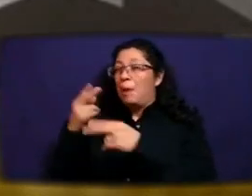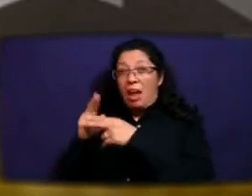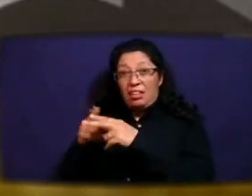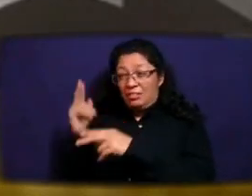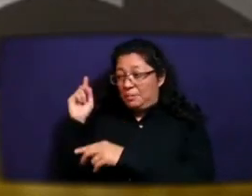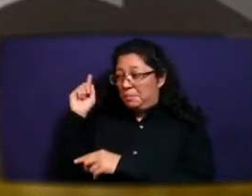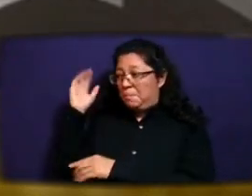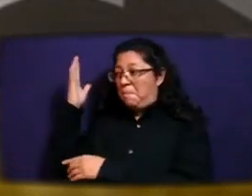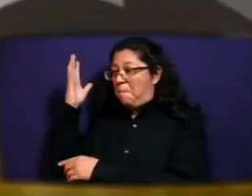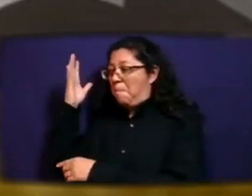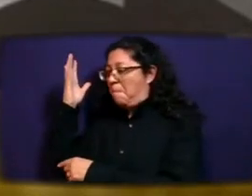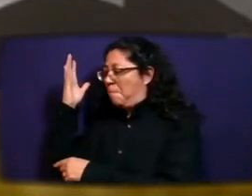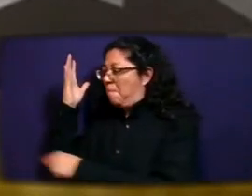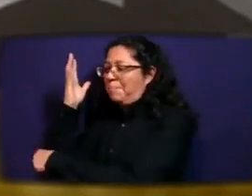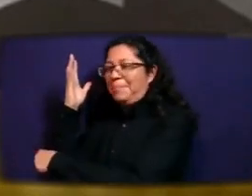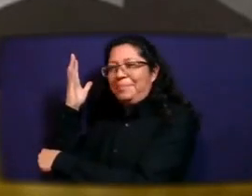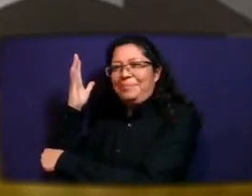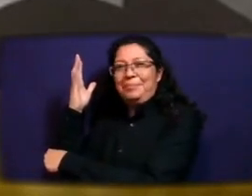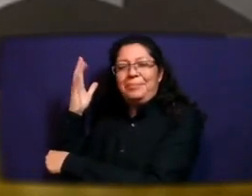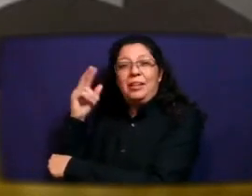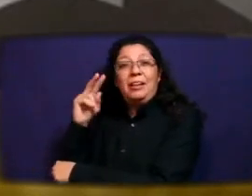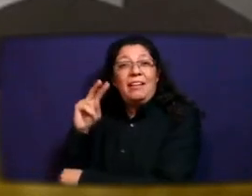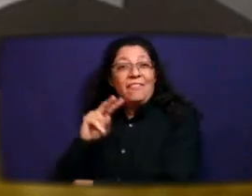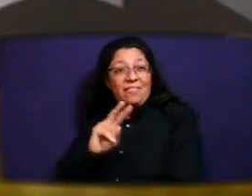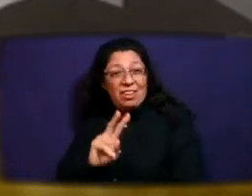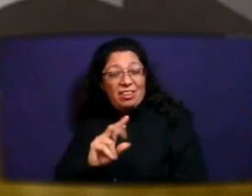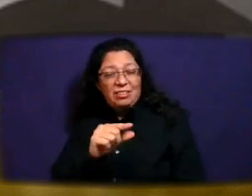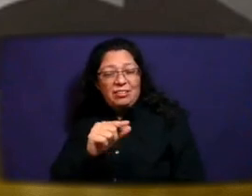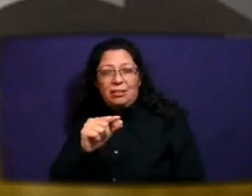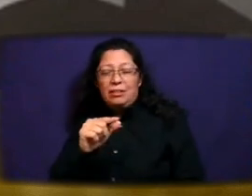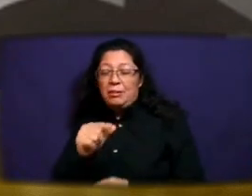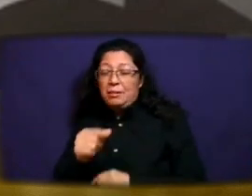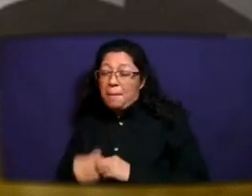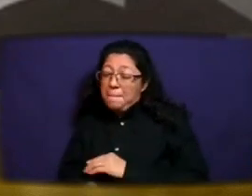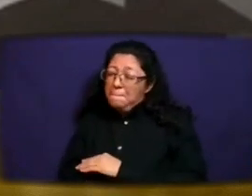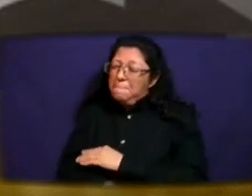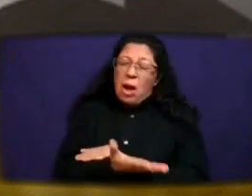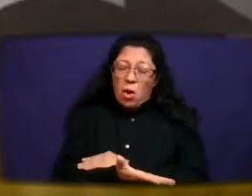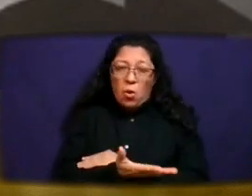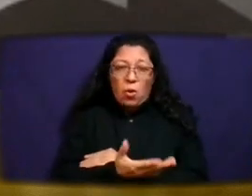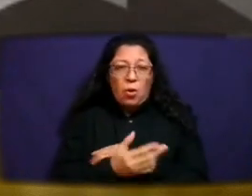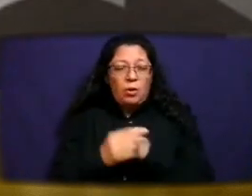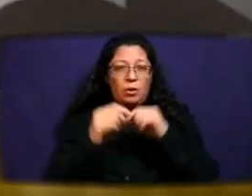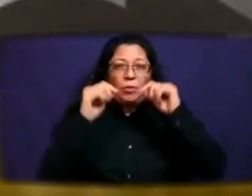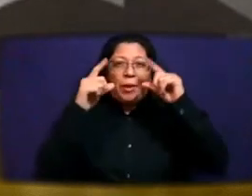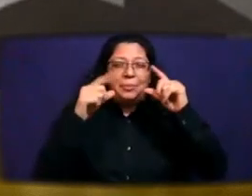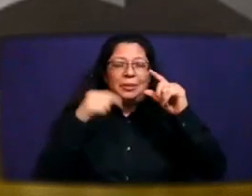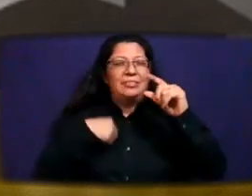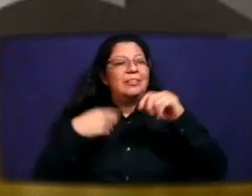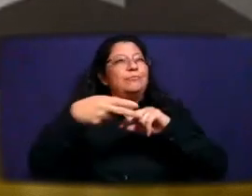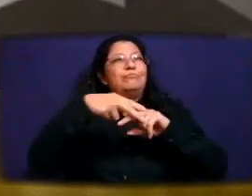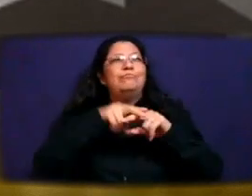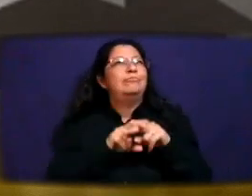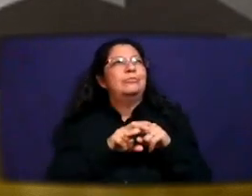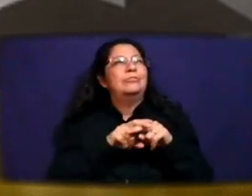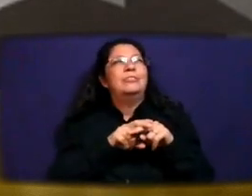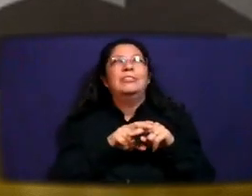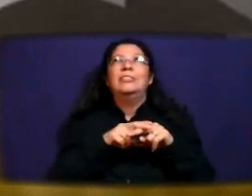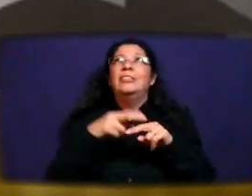V always wakes up early, before anybody else. She likes to sit